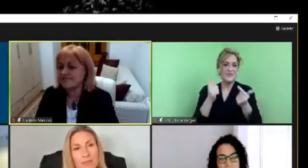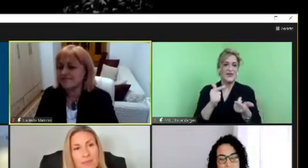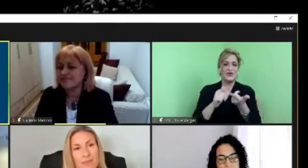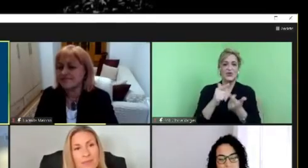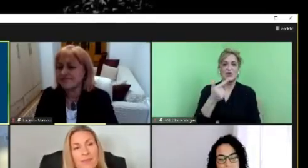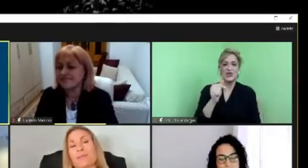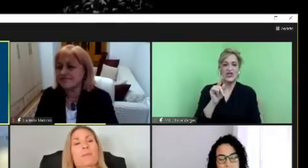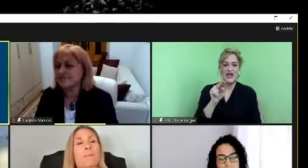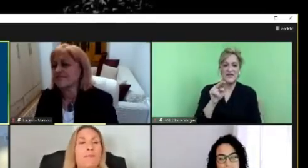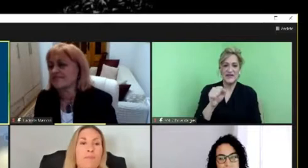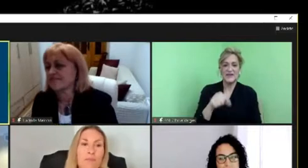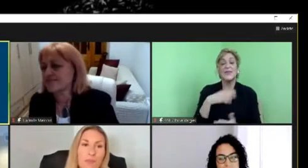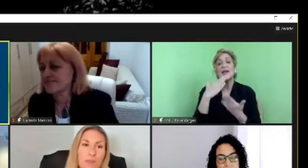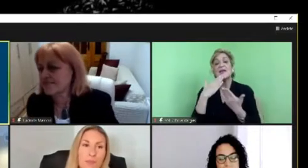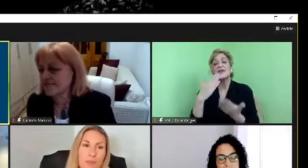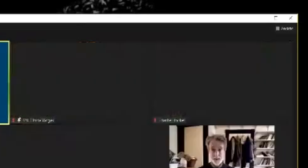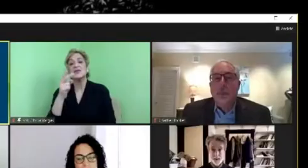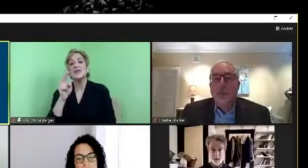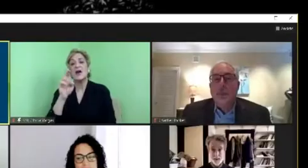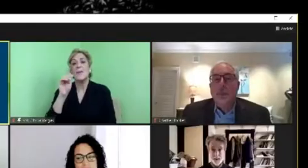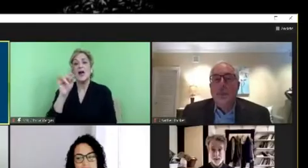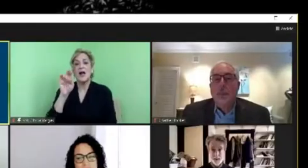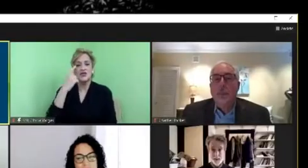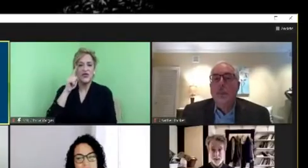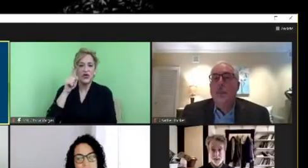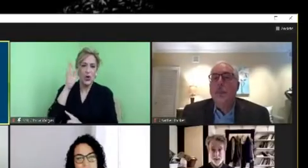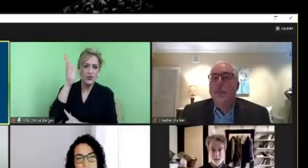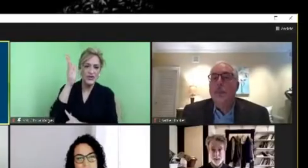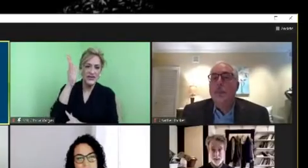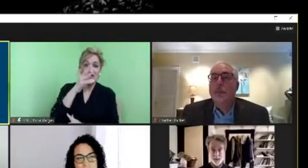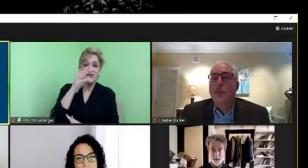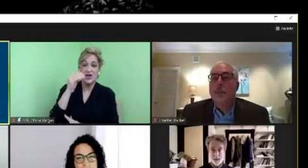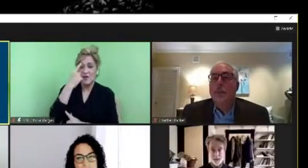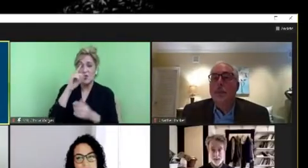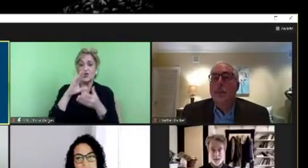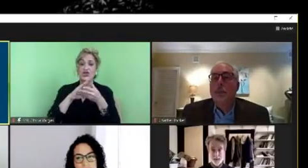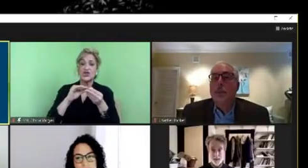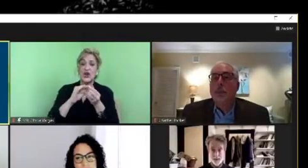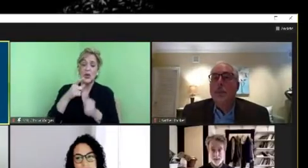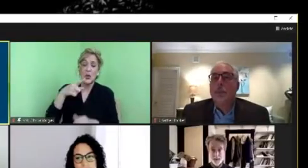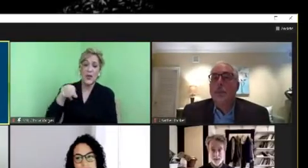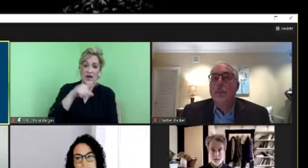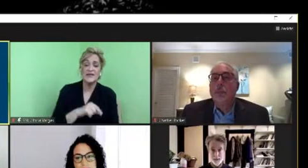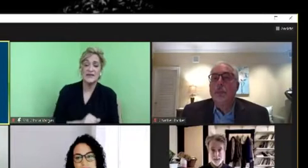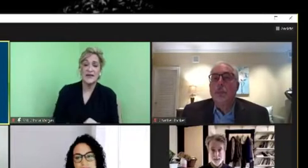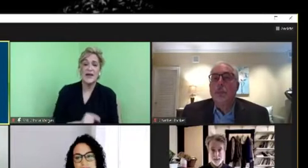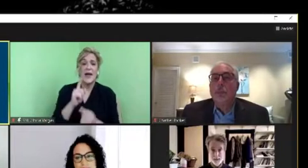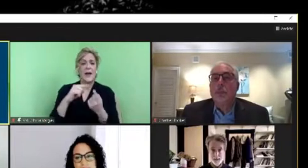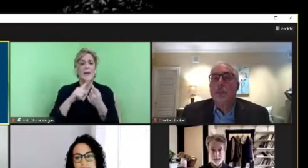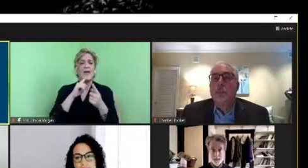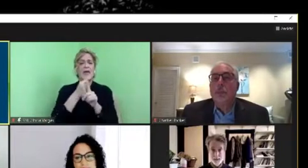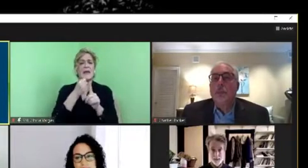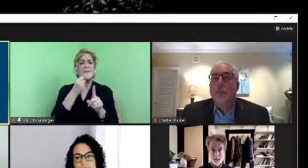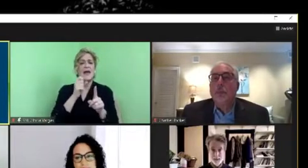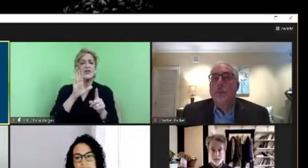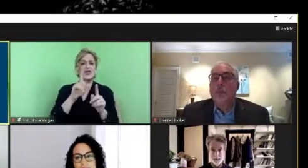Thank you, Dr. Malcoci, for your presentation and for sharing with us about the impact of your